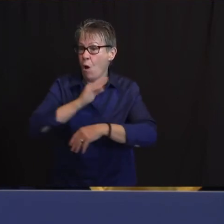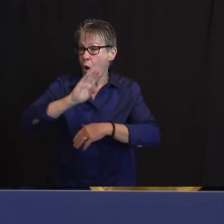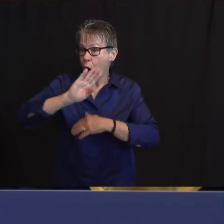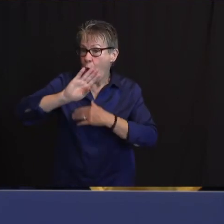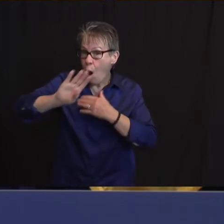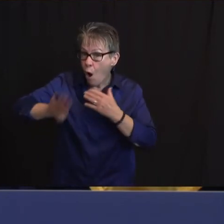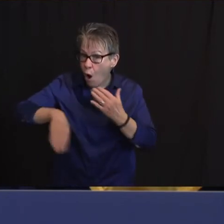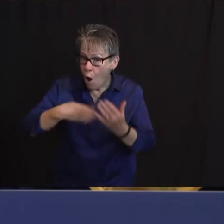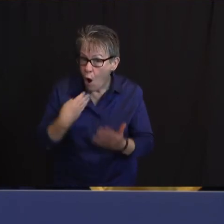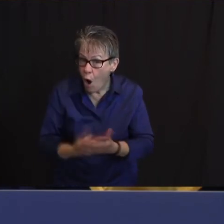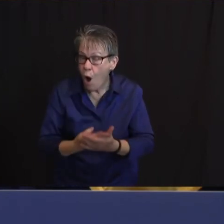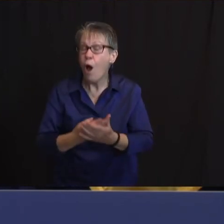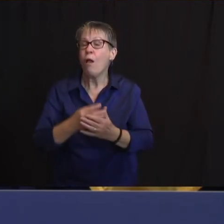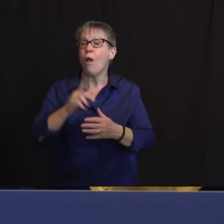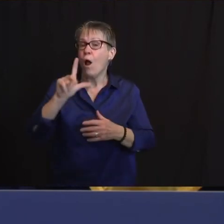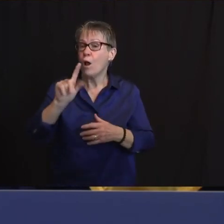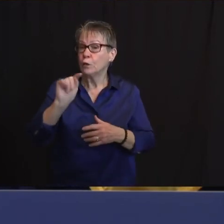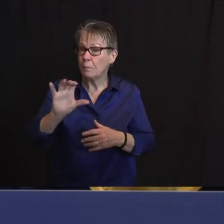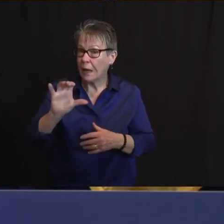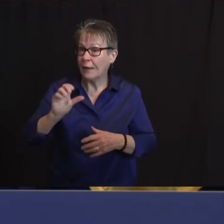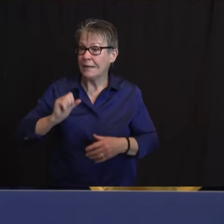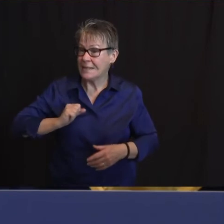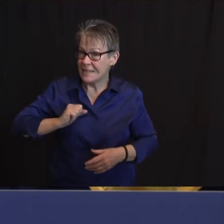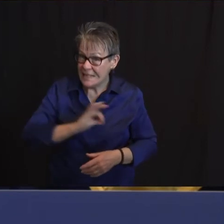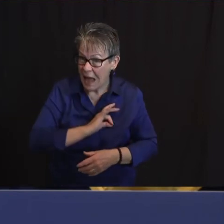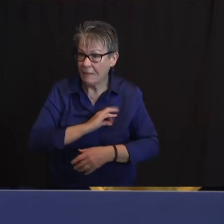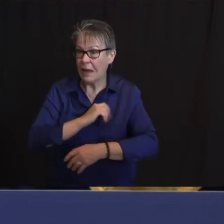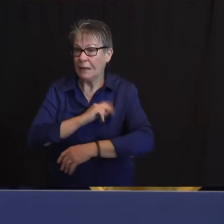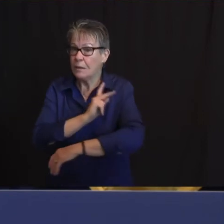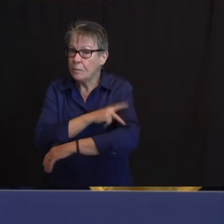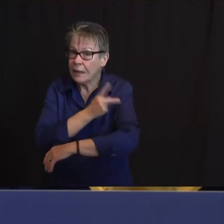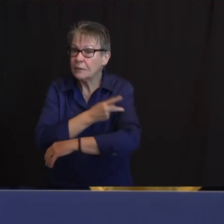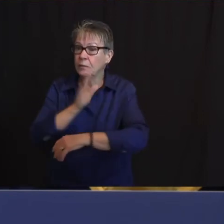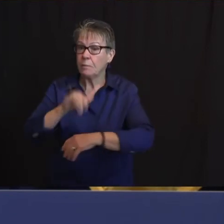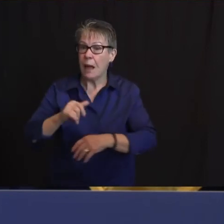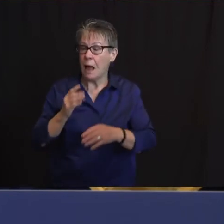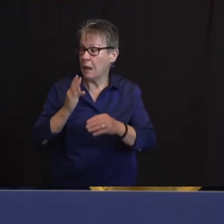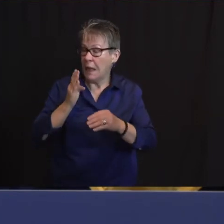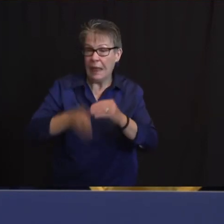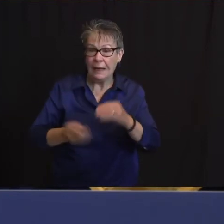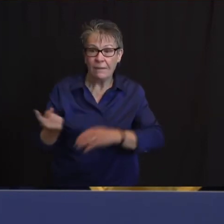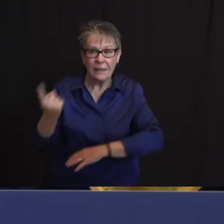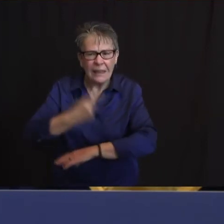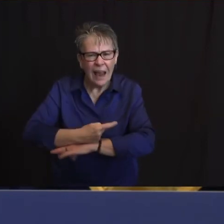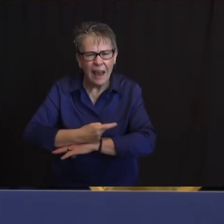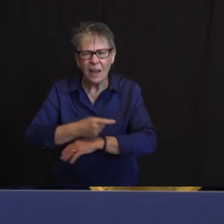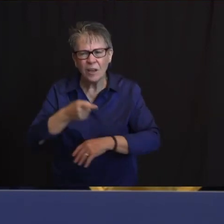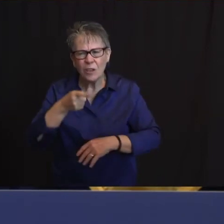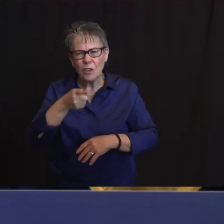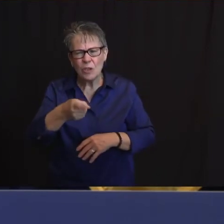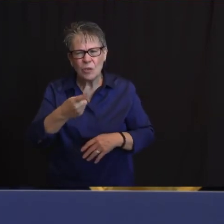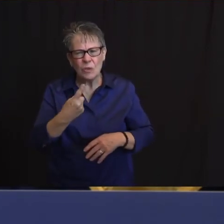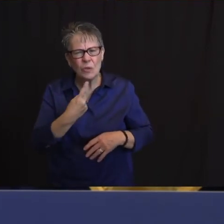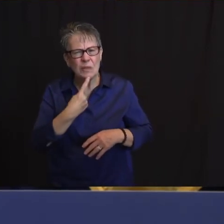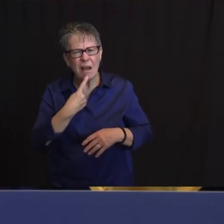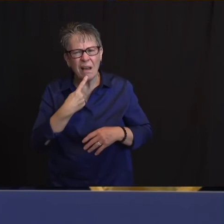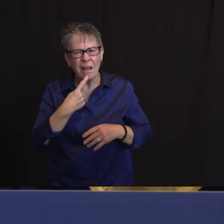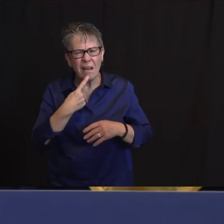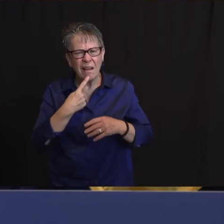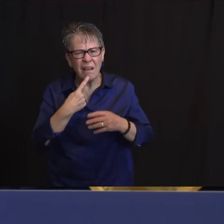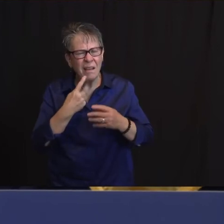correctly, can you tell me when you expect everyone in long-term care to get the vaccine if they want it, and how many staff and residents